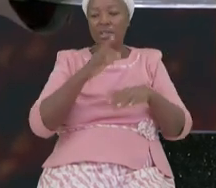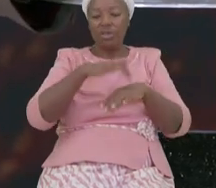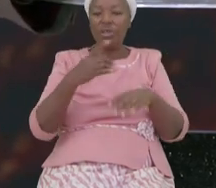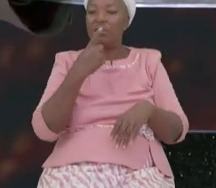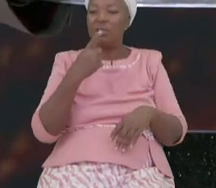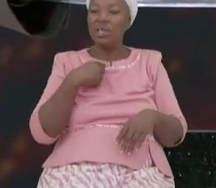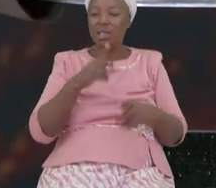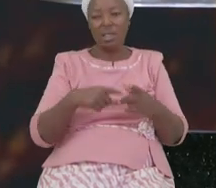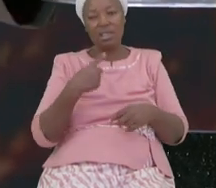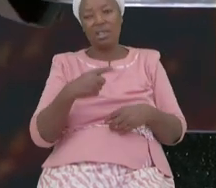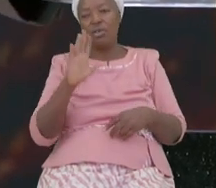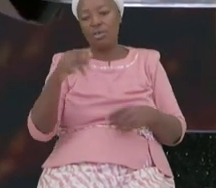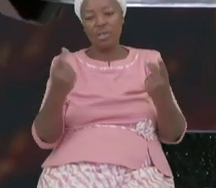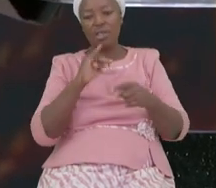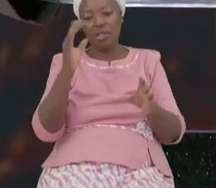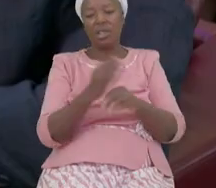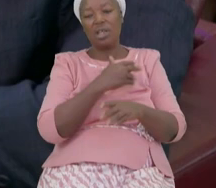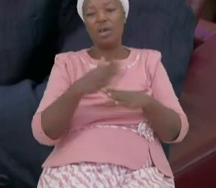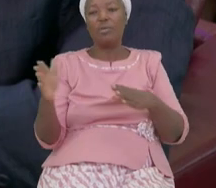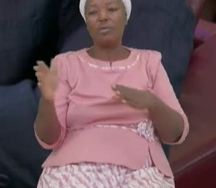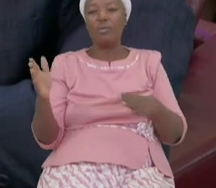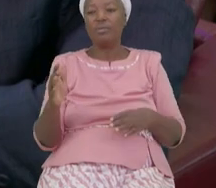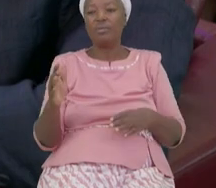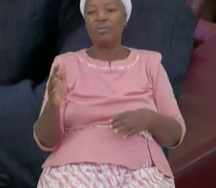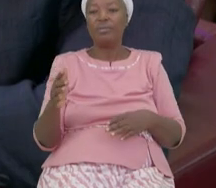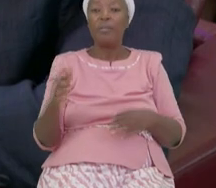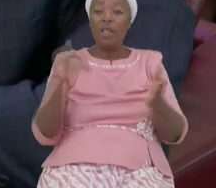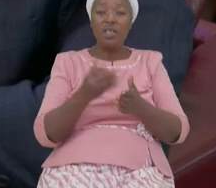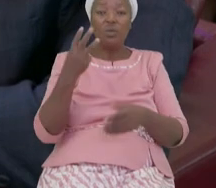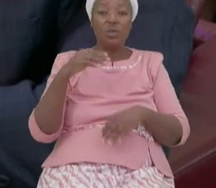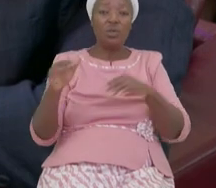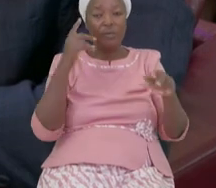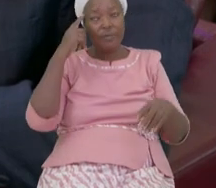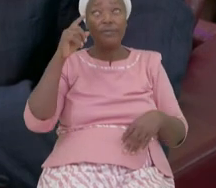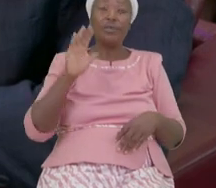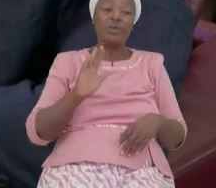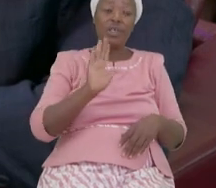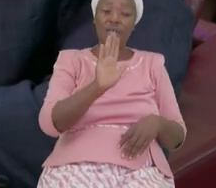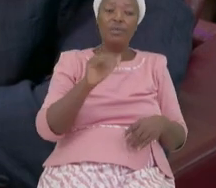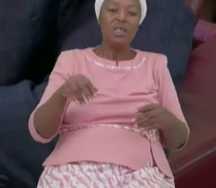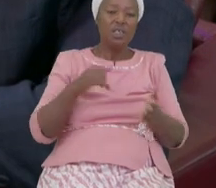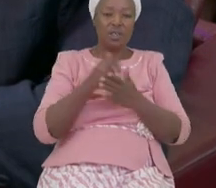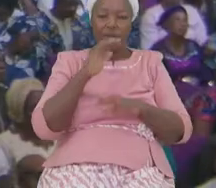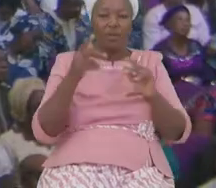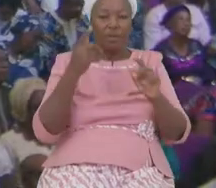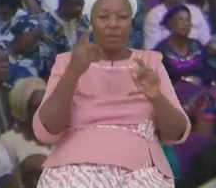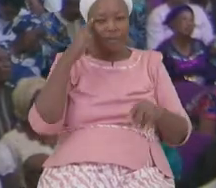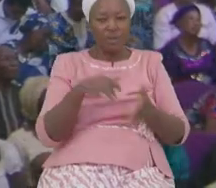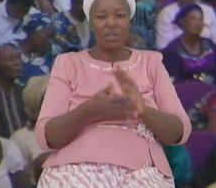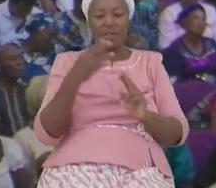your iniquity is taken away. It was done for him, it will be done for you. And